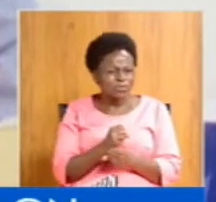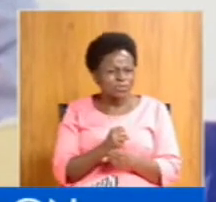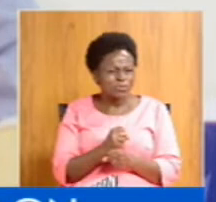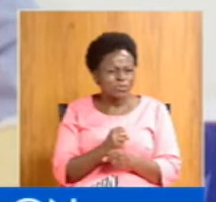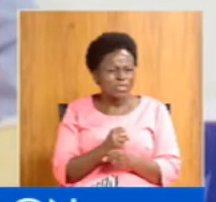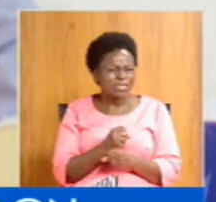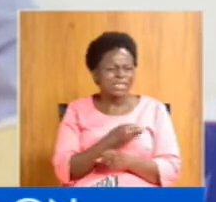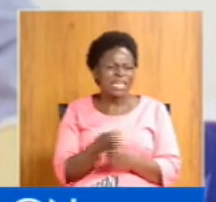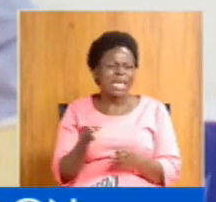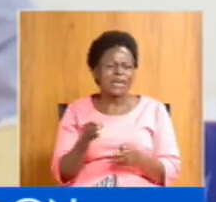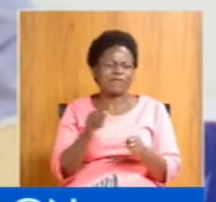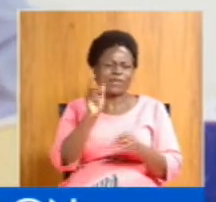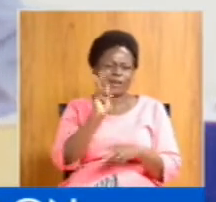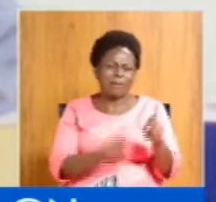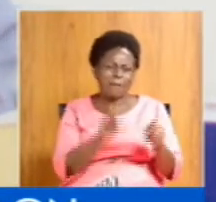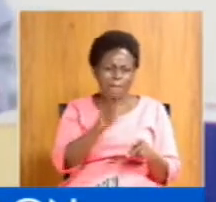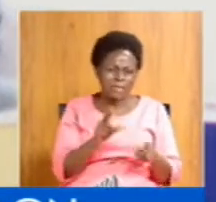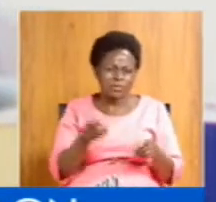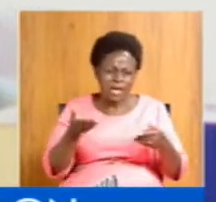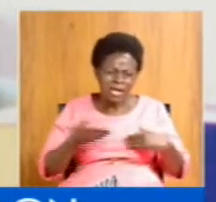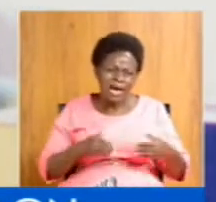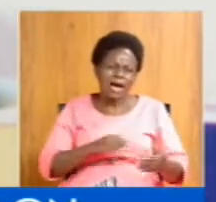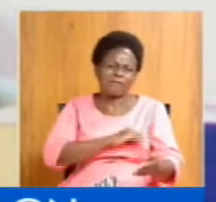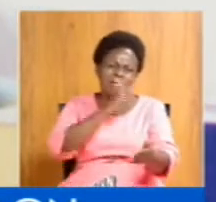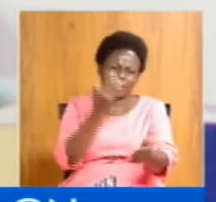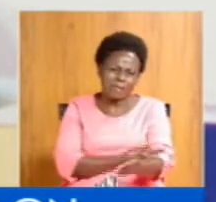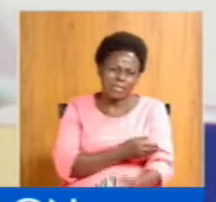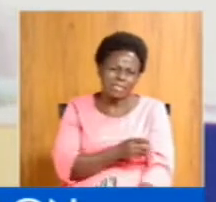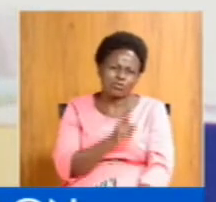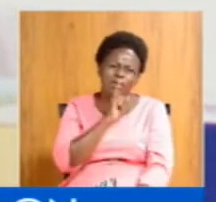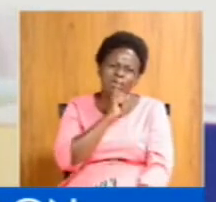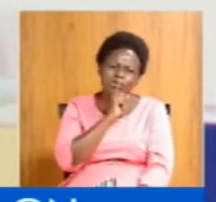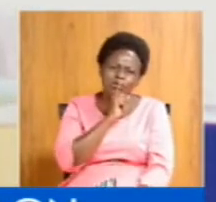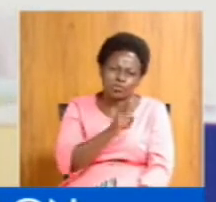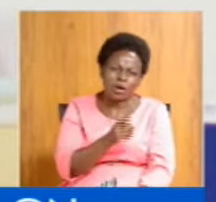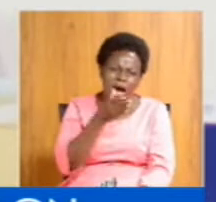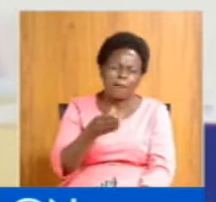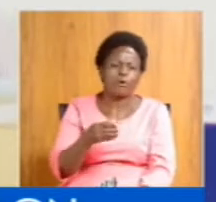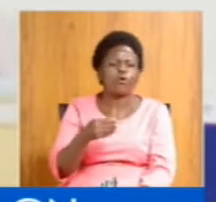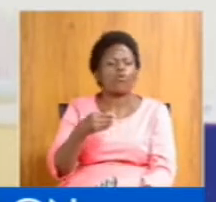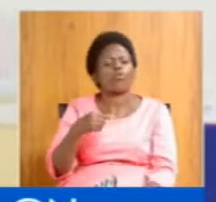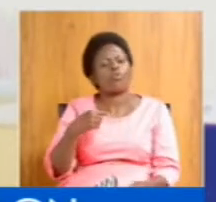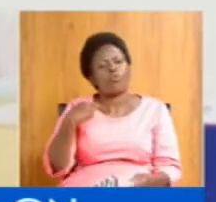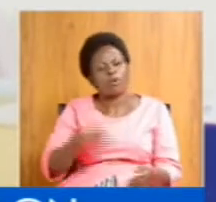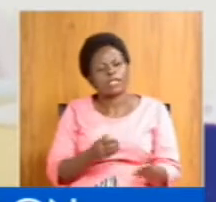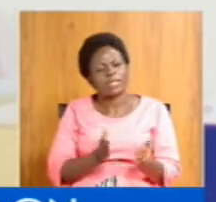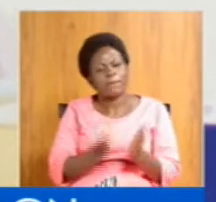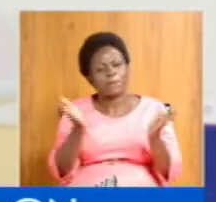everyday citizen can have the capacity to ensure there's quality public service?